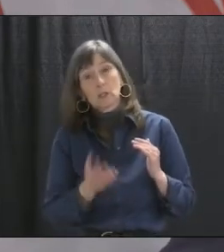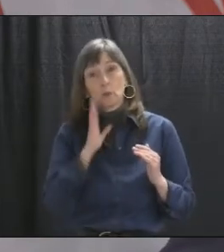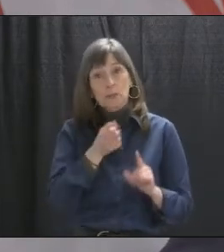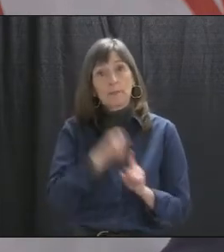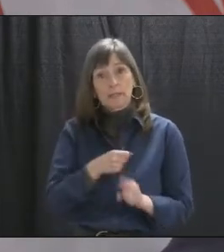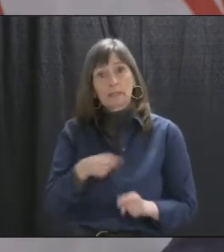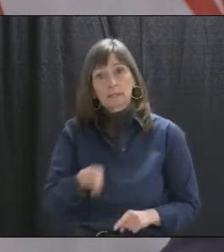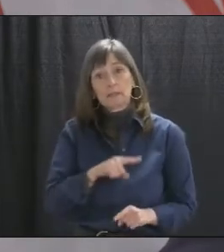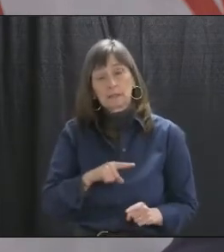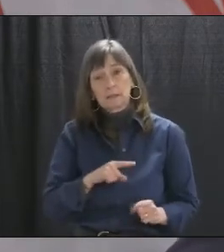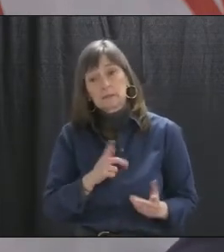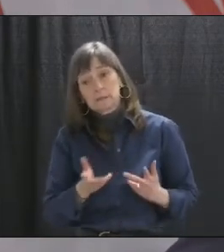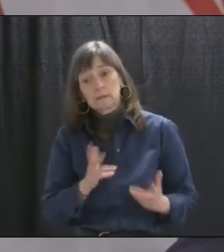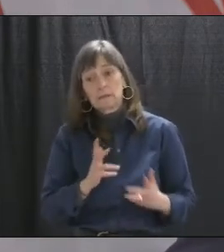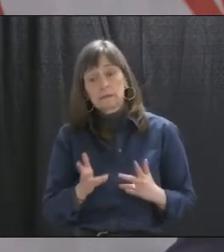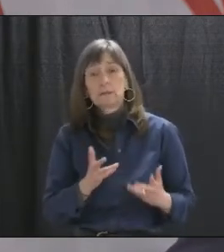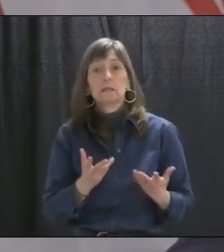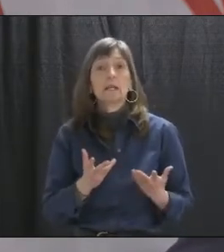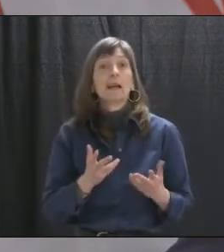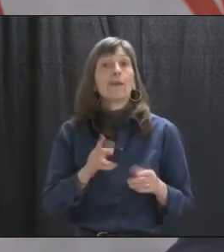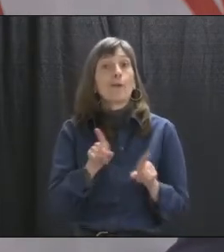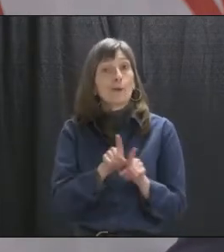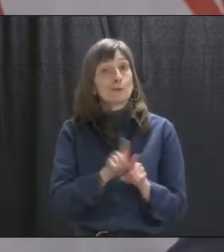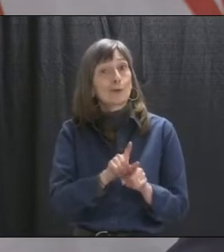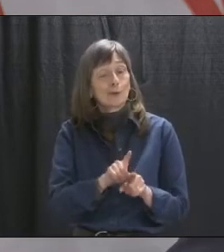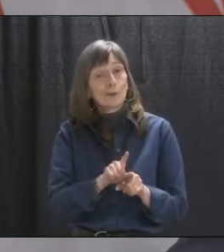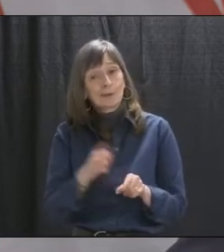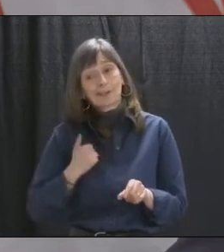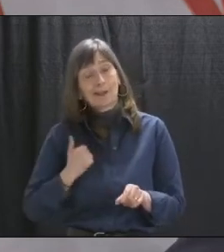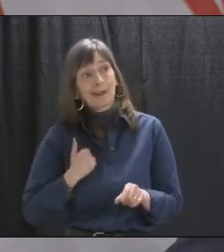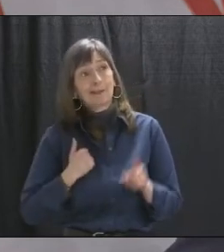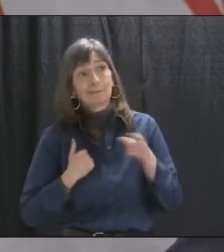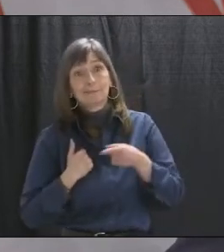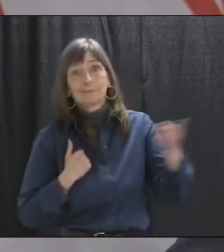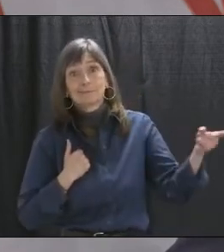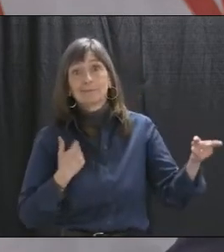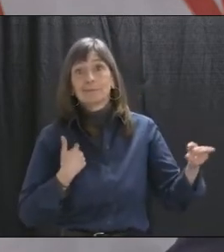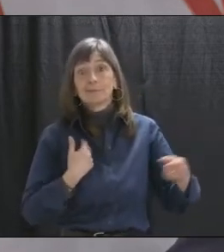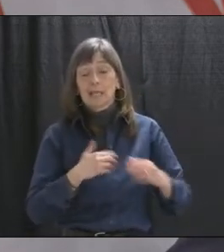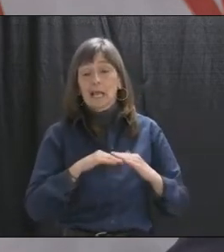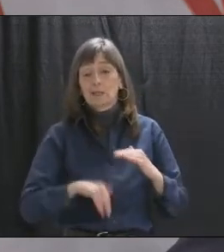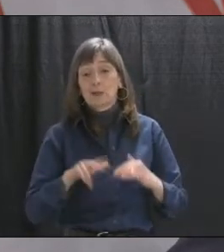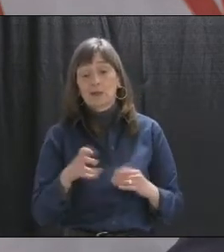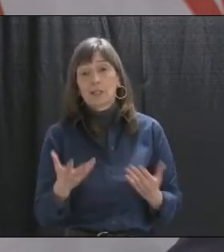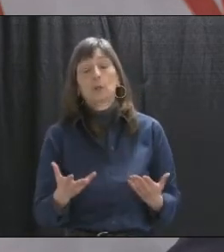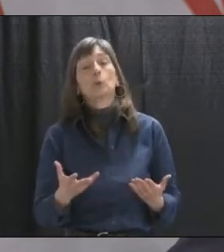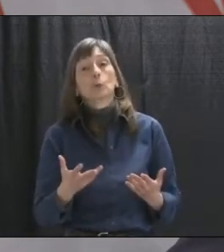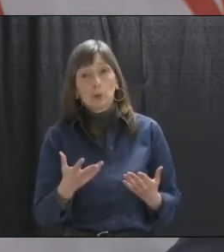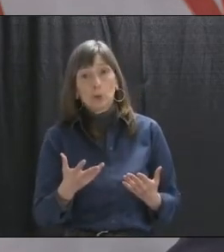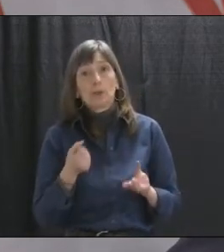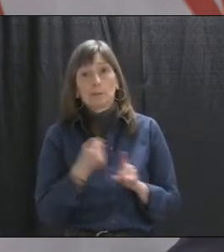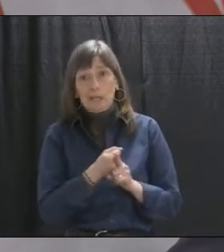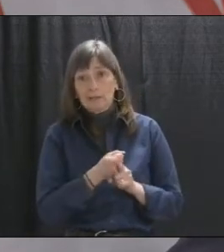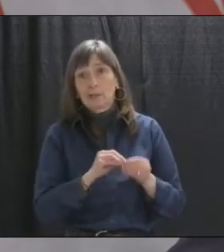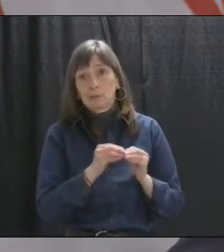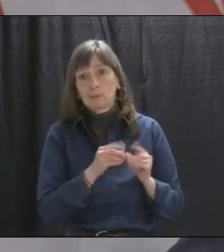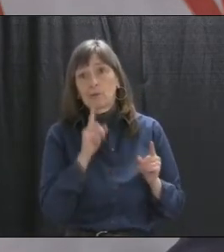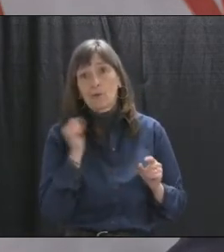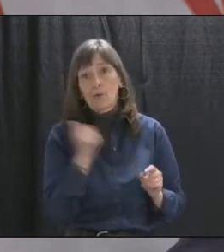our province, but yet not a big impact on the national production. You know, so right now, with the discussions that we've had last